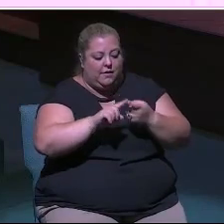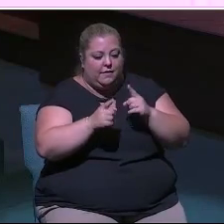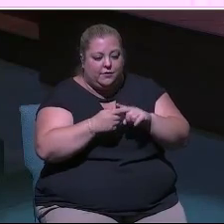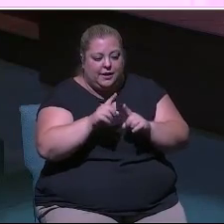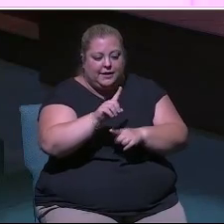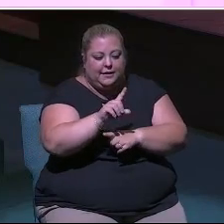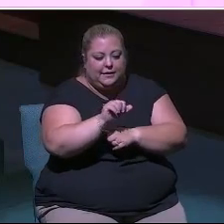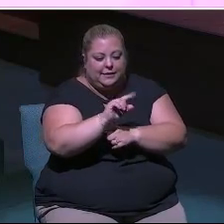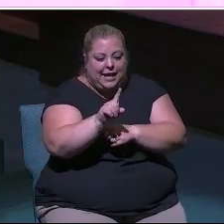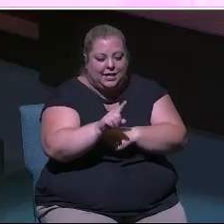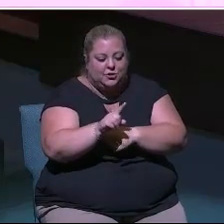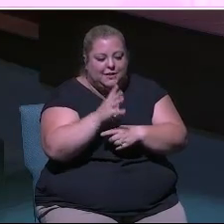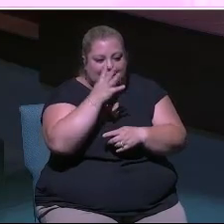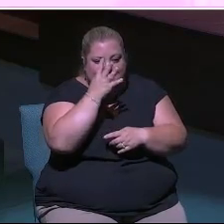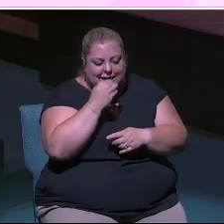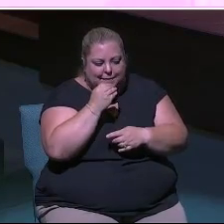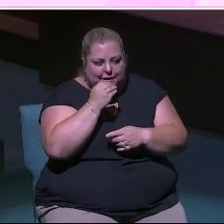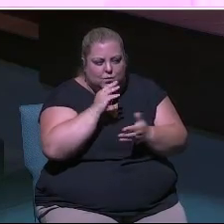Now, what does that mean?